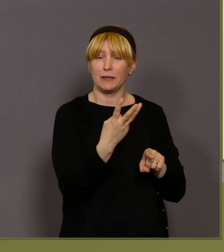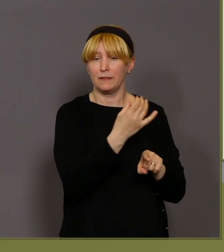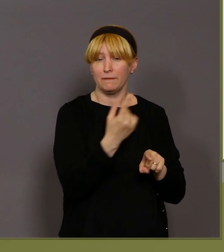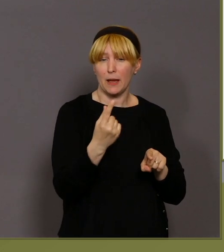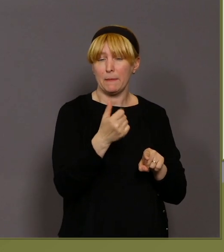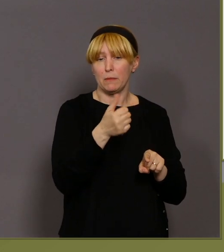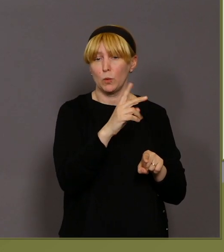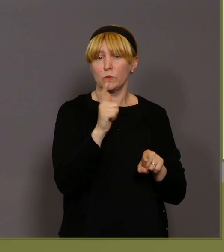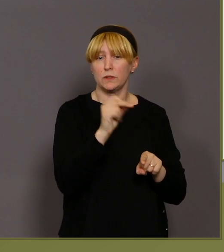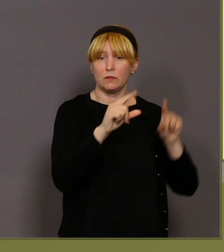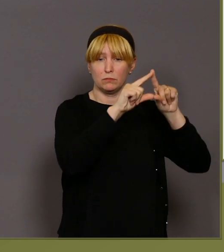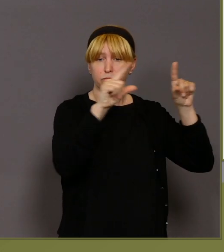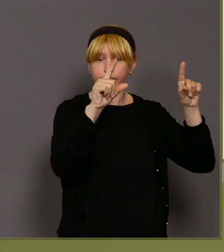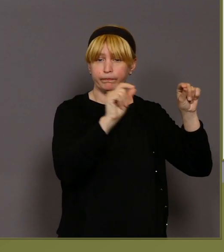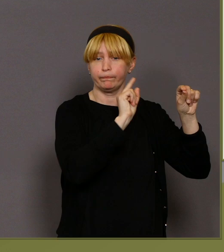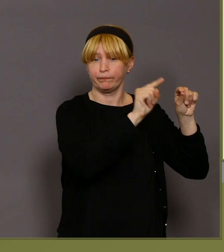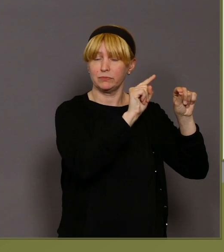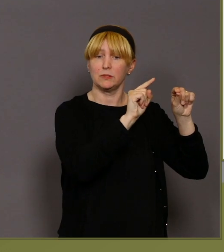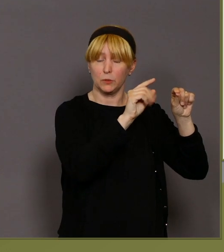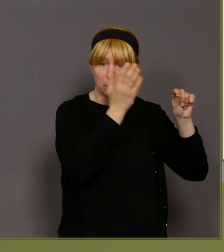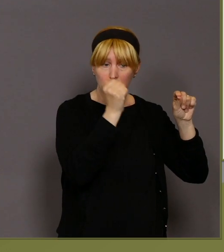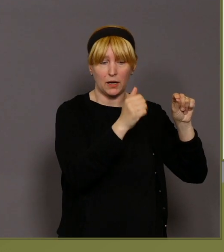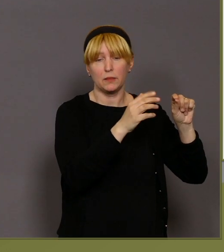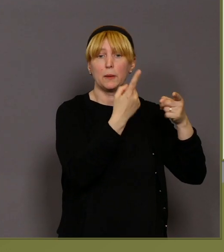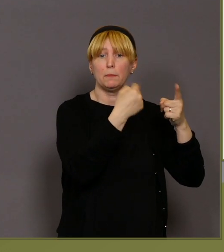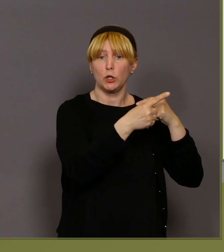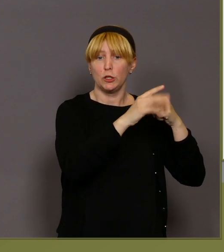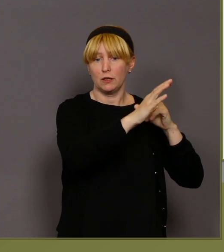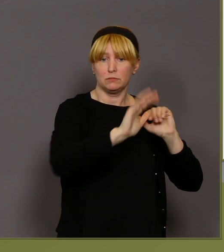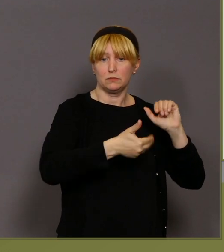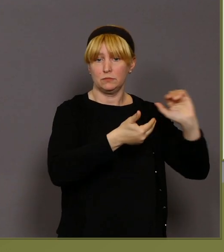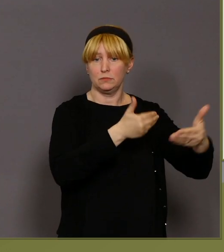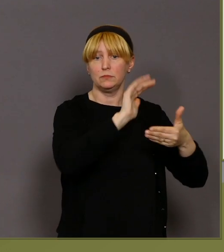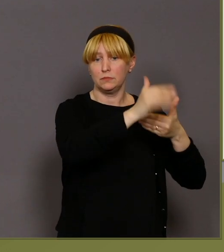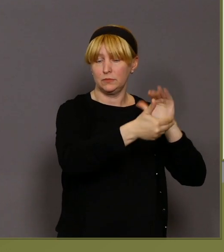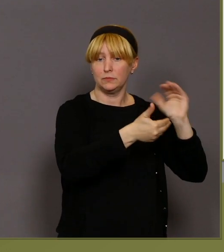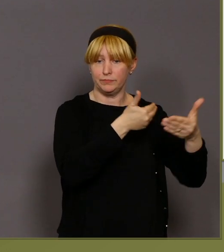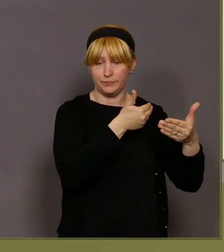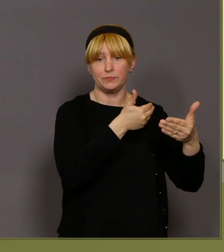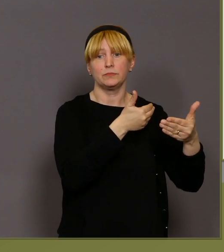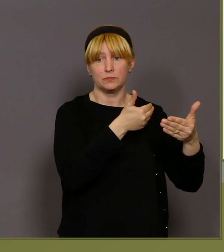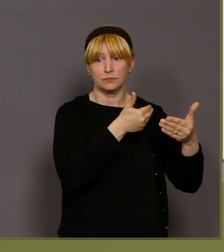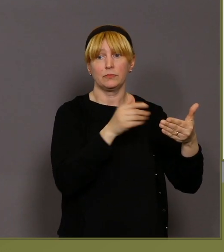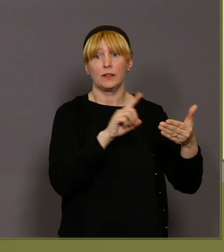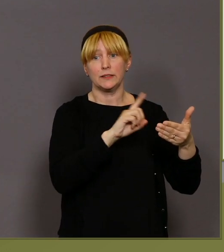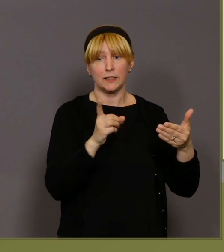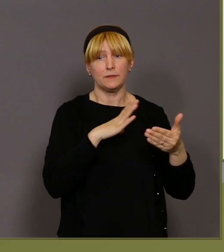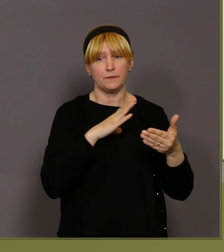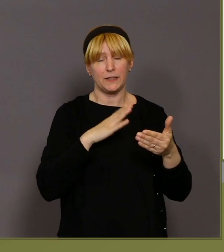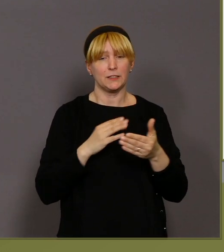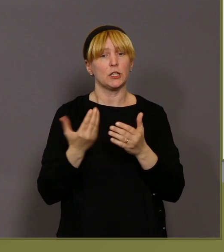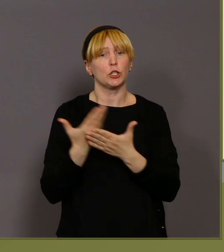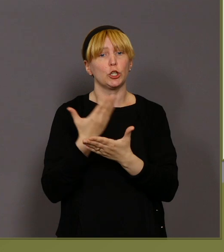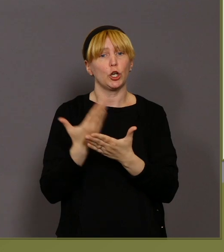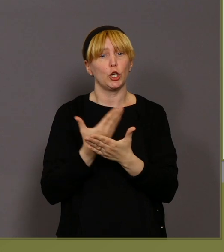using the tab button, tabulator, or shift tab for back. And then you have a select button, that's the green